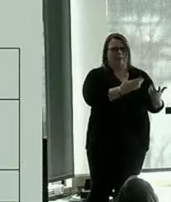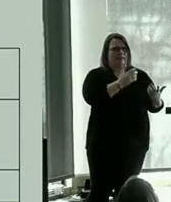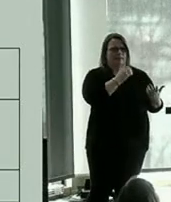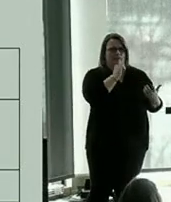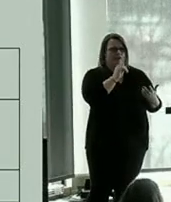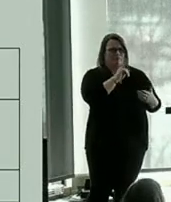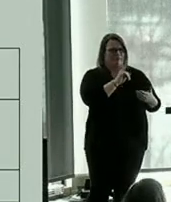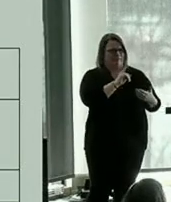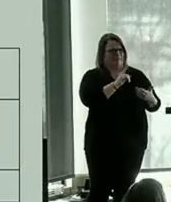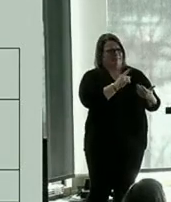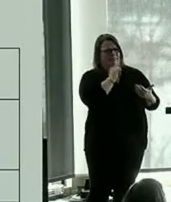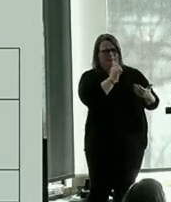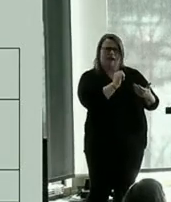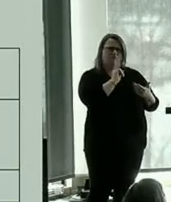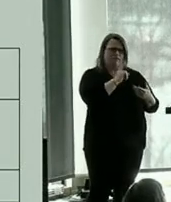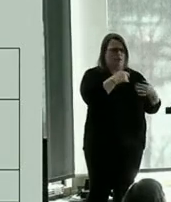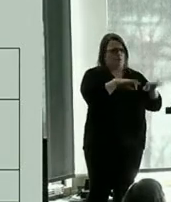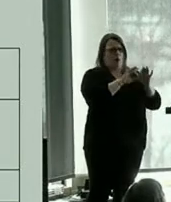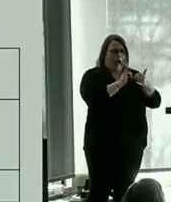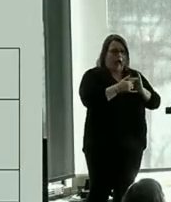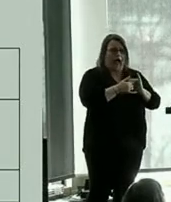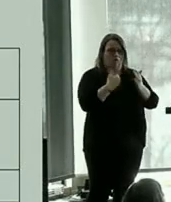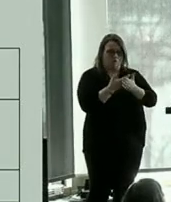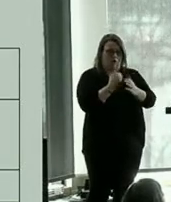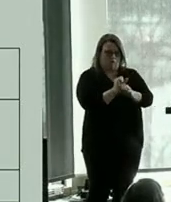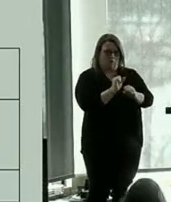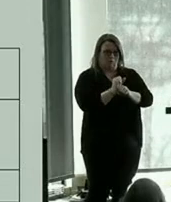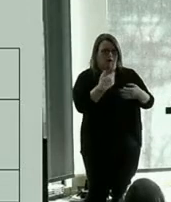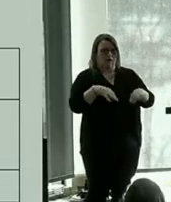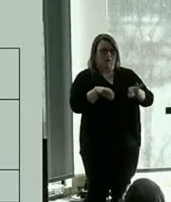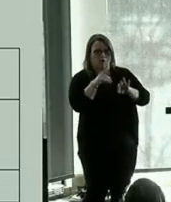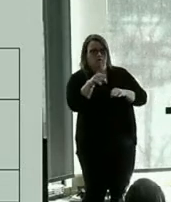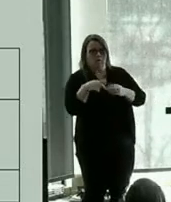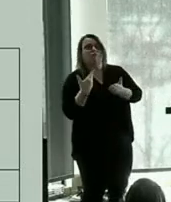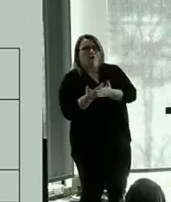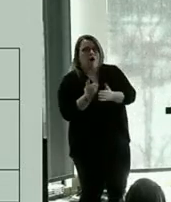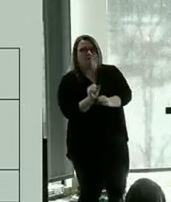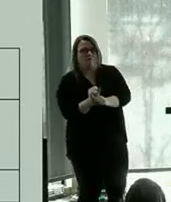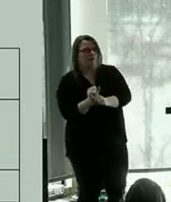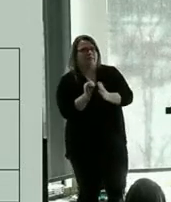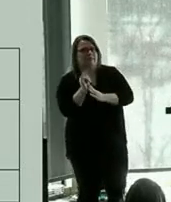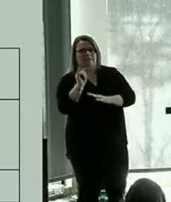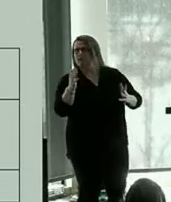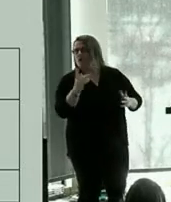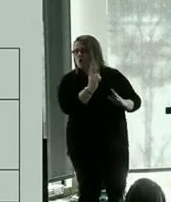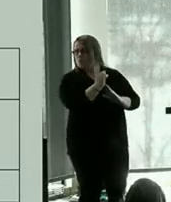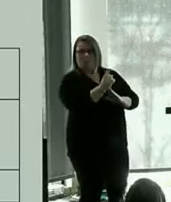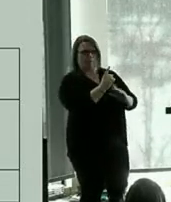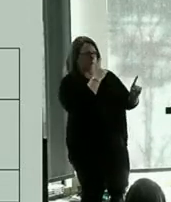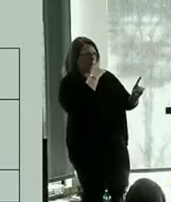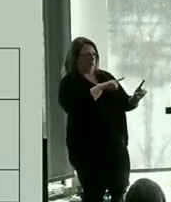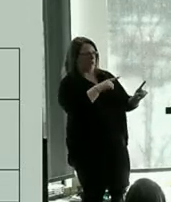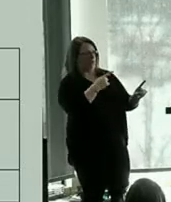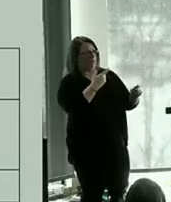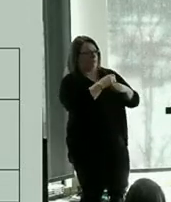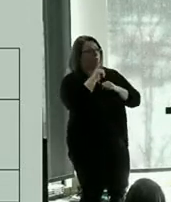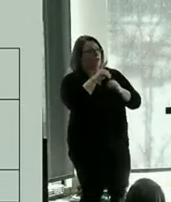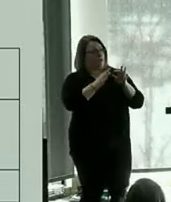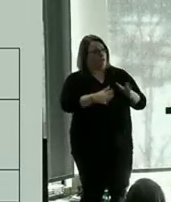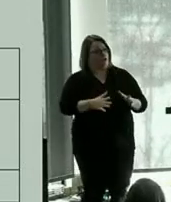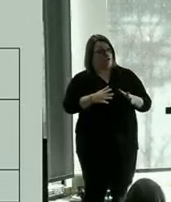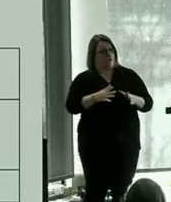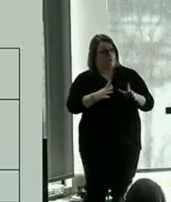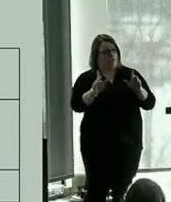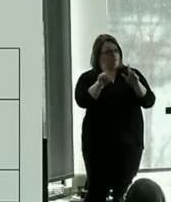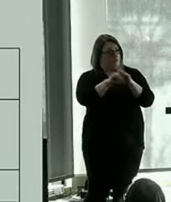and from work, as long as you get there. 1 second, Mandy. We just want to make sure that the ASL interpreter is seen on the